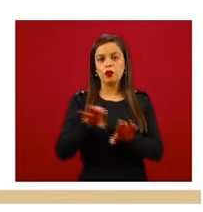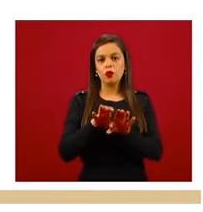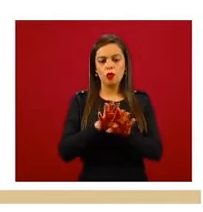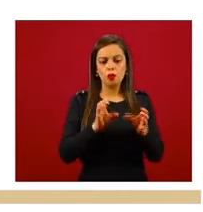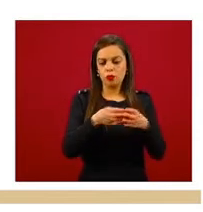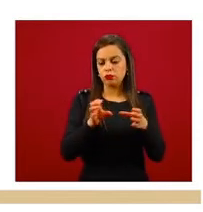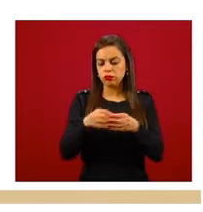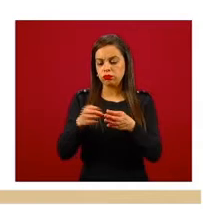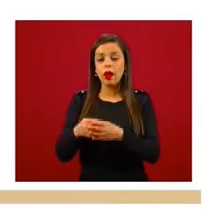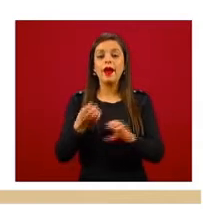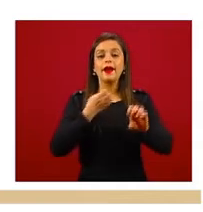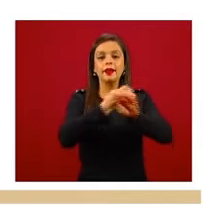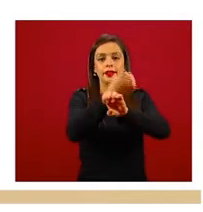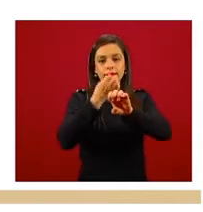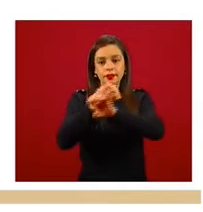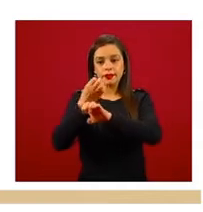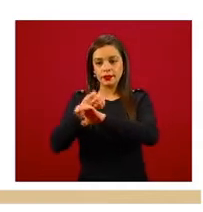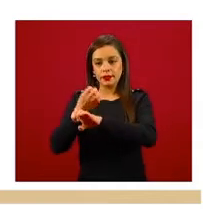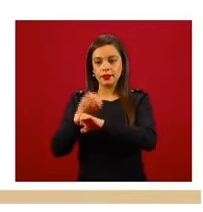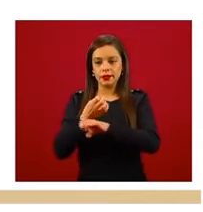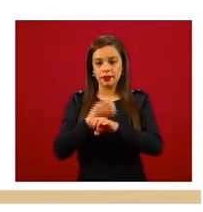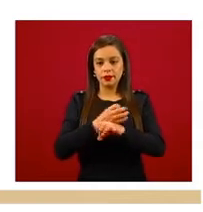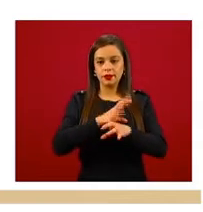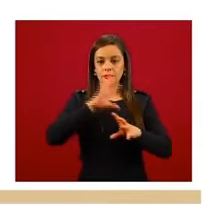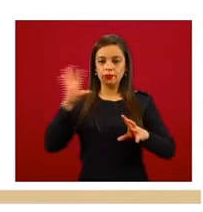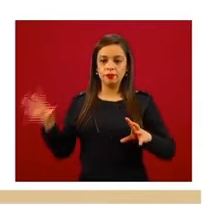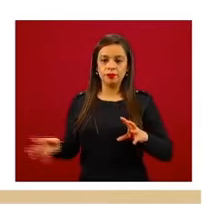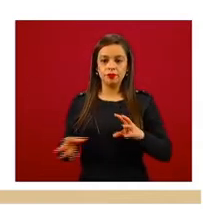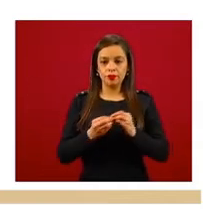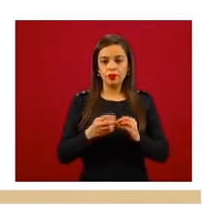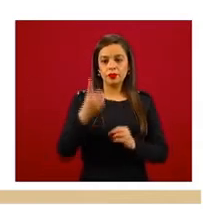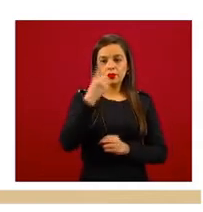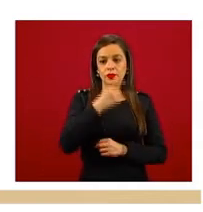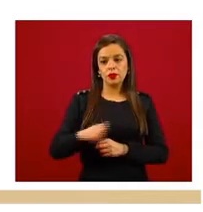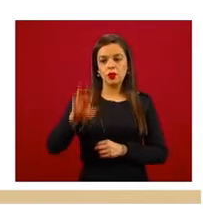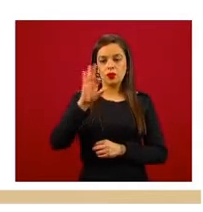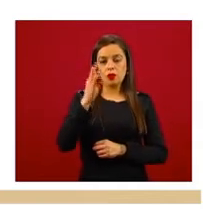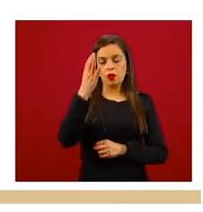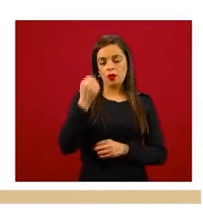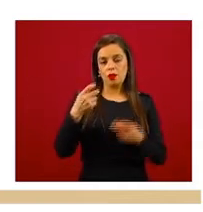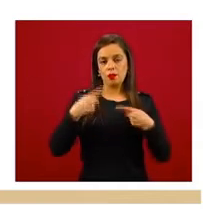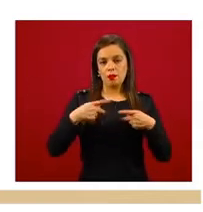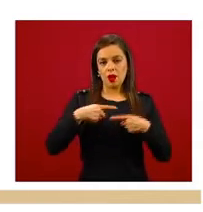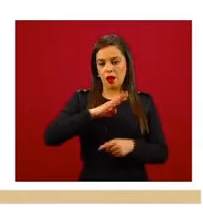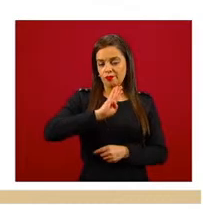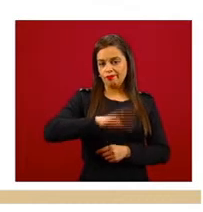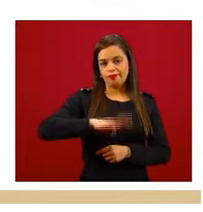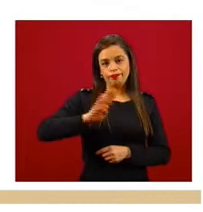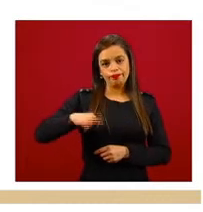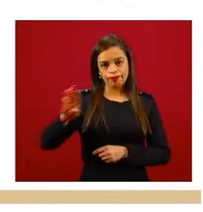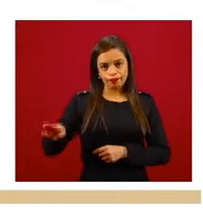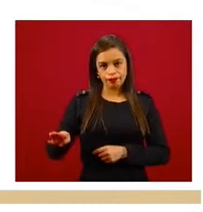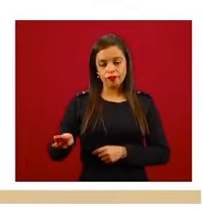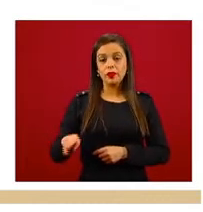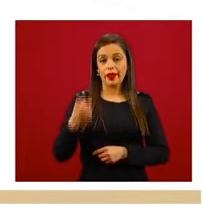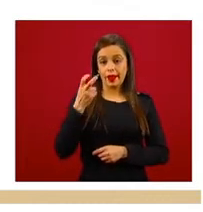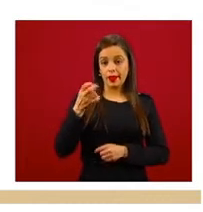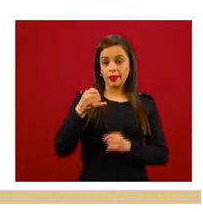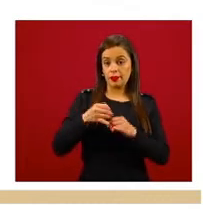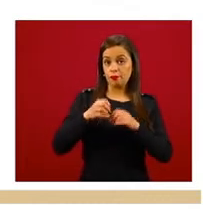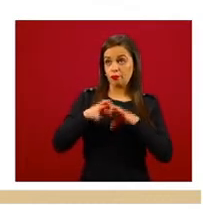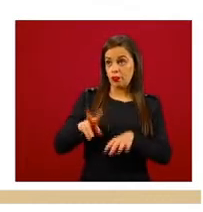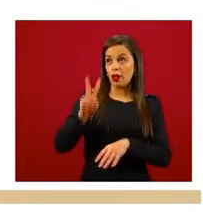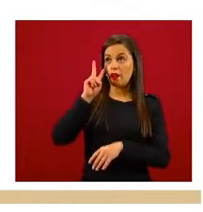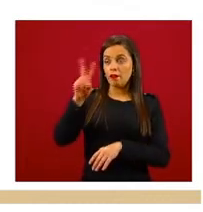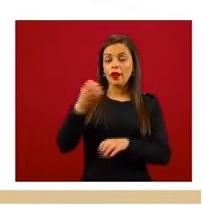result of this disease. They are distributed by states. Our full total is 149. And here